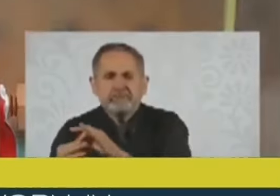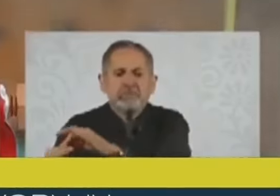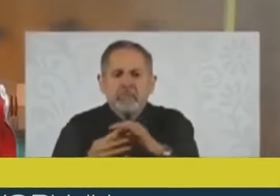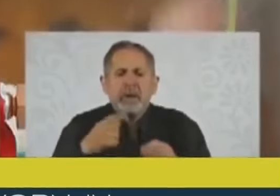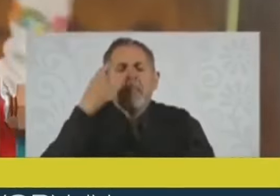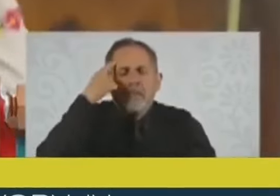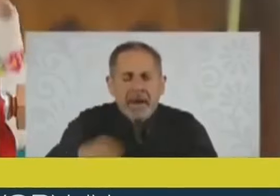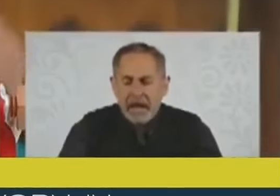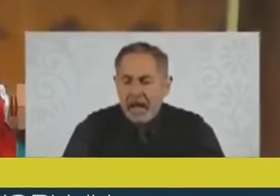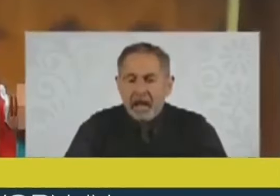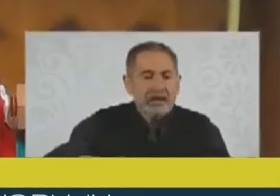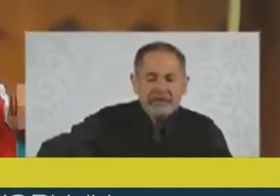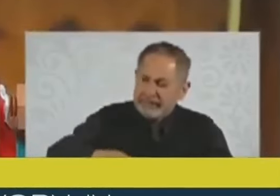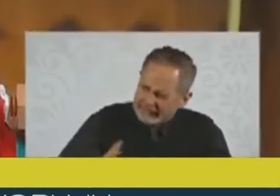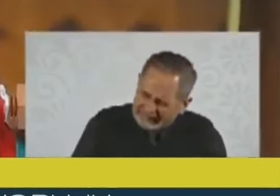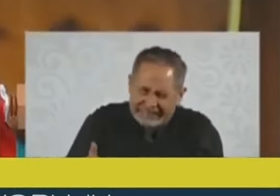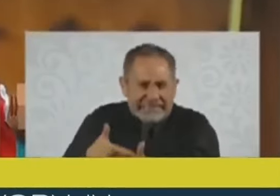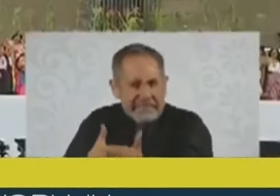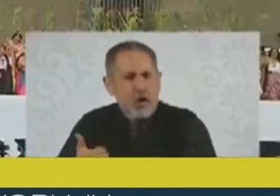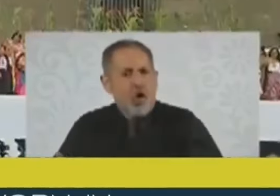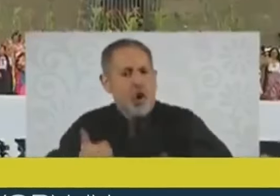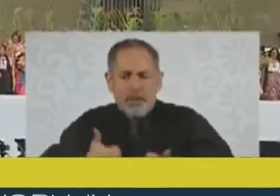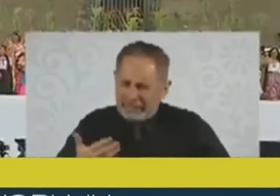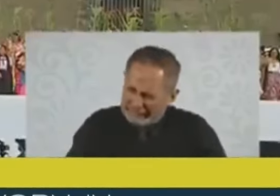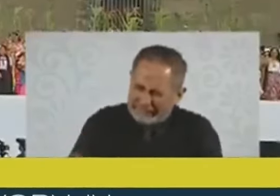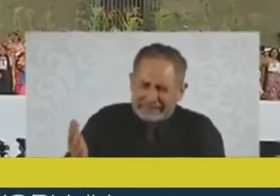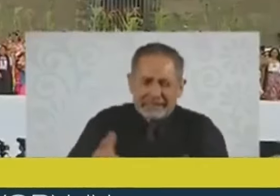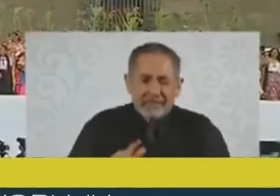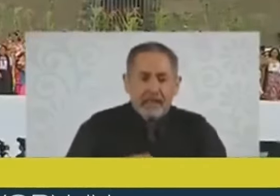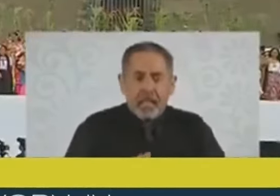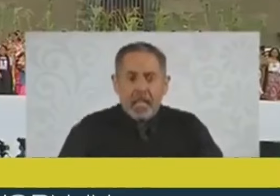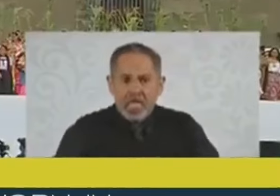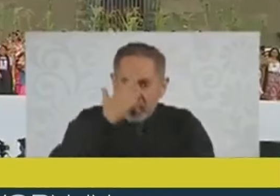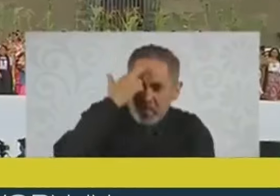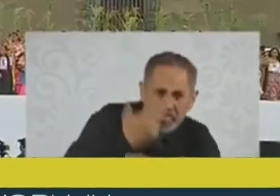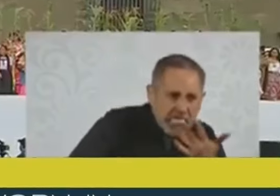Young People Uniting the Nation to